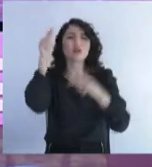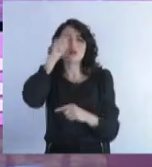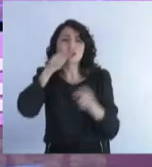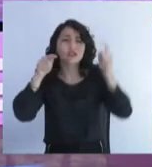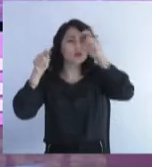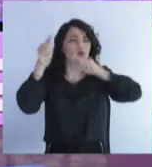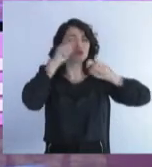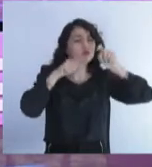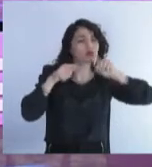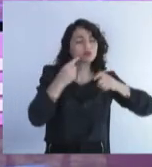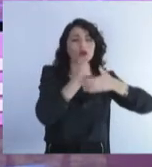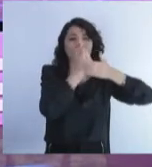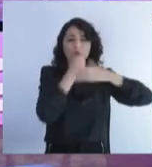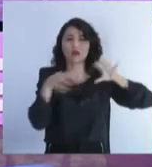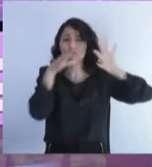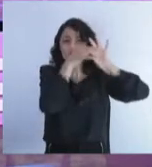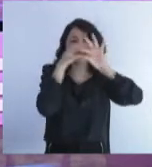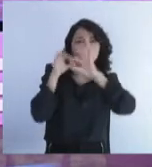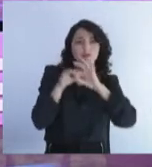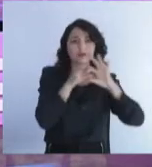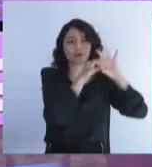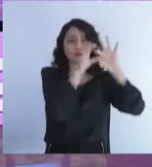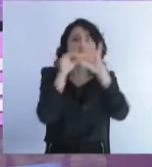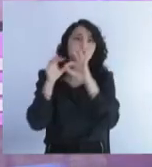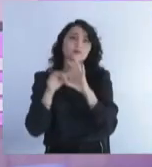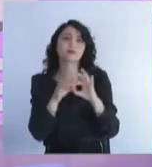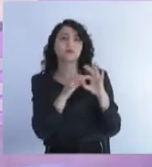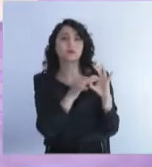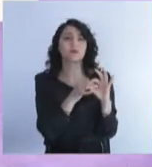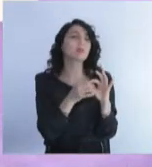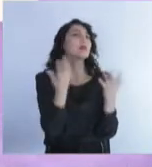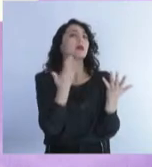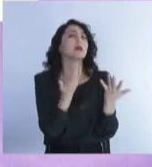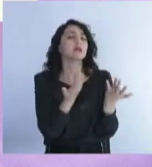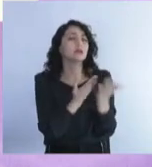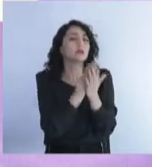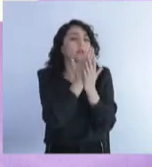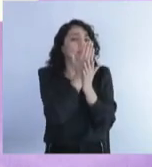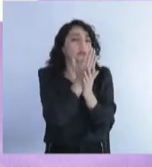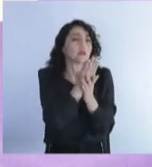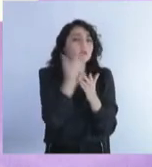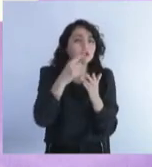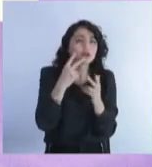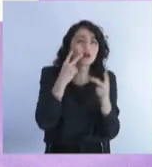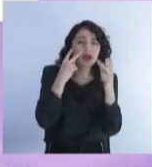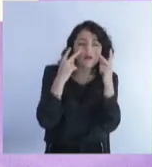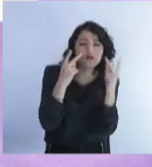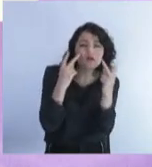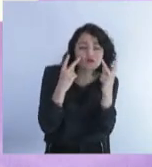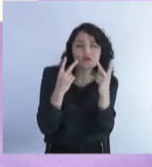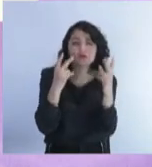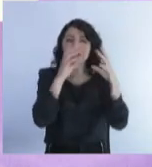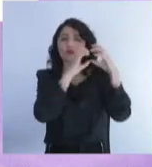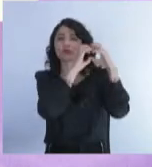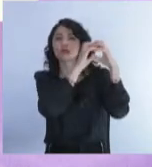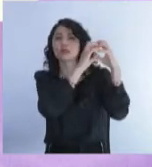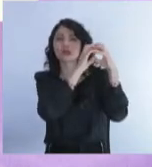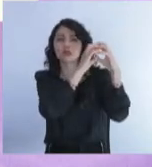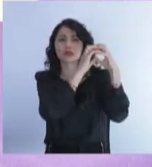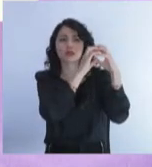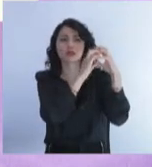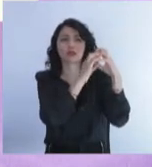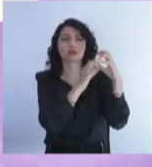to tune into the brain of the person we're with and form an invisible brain-to-brain